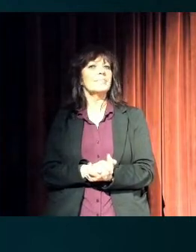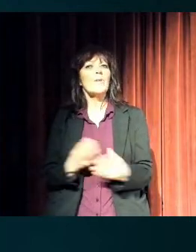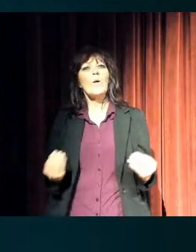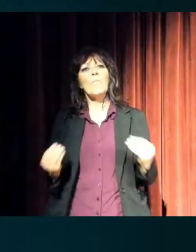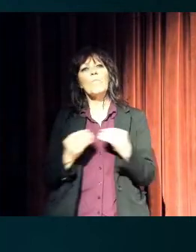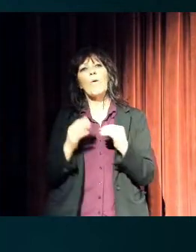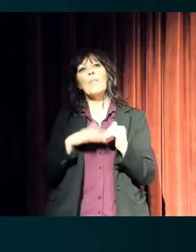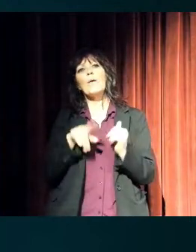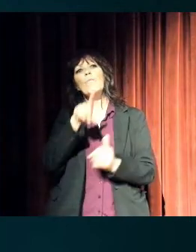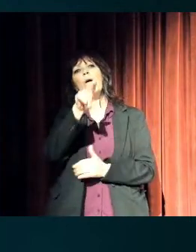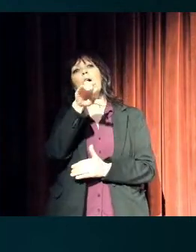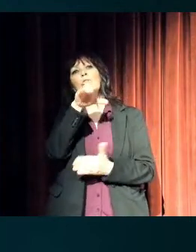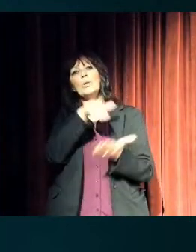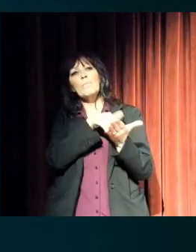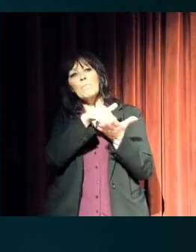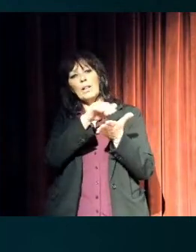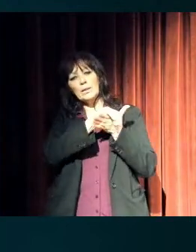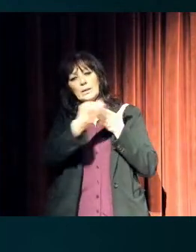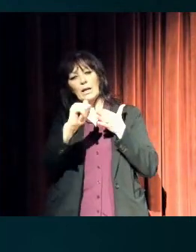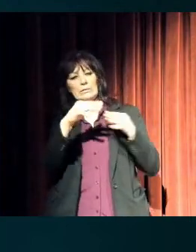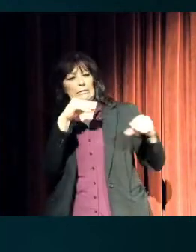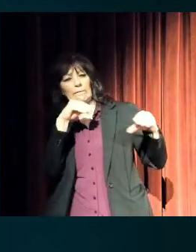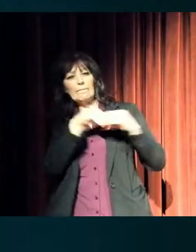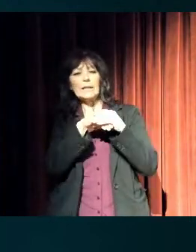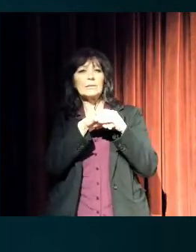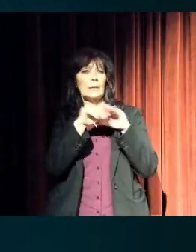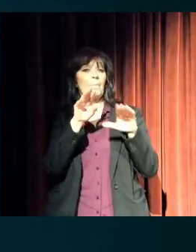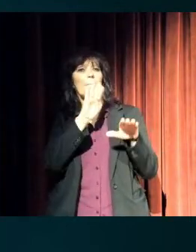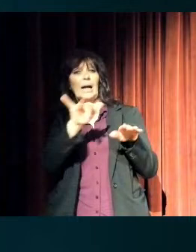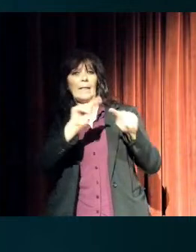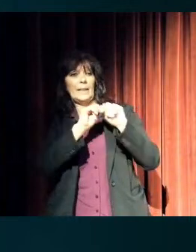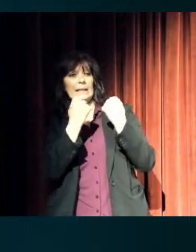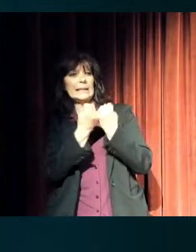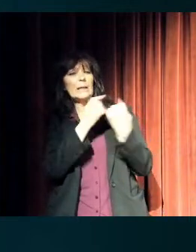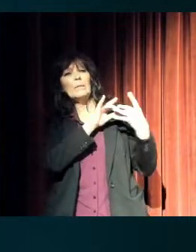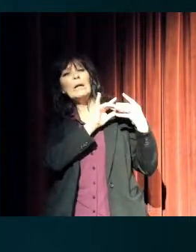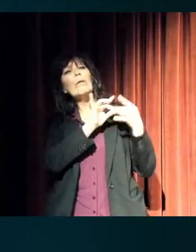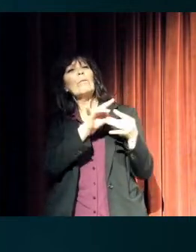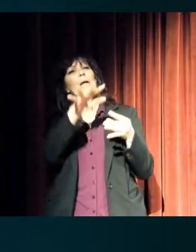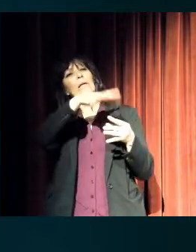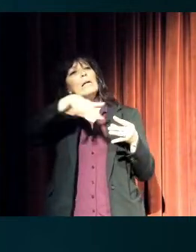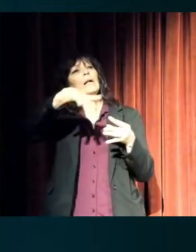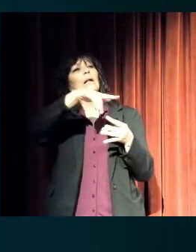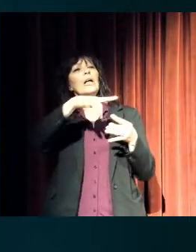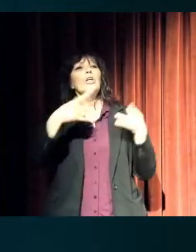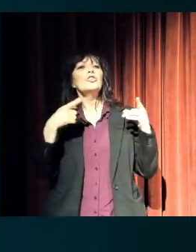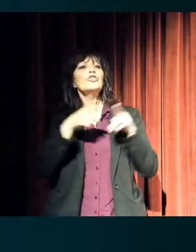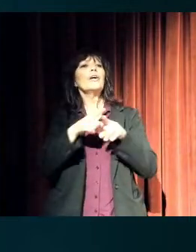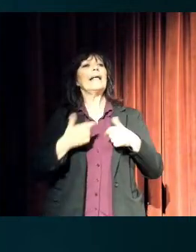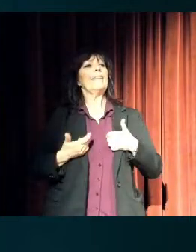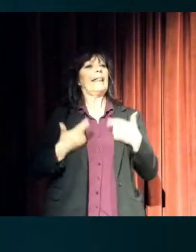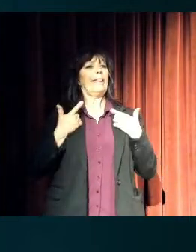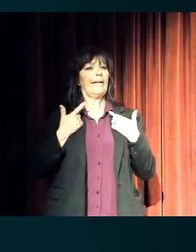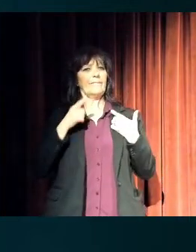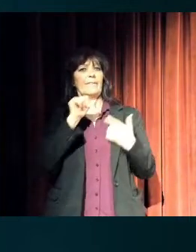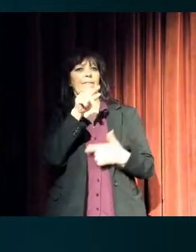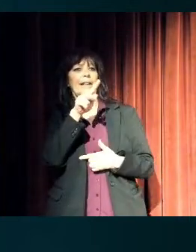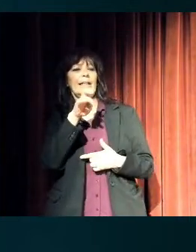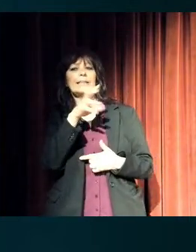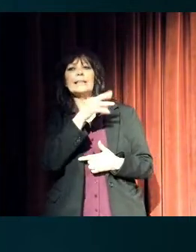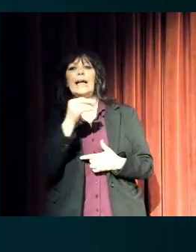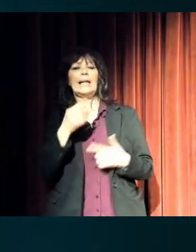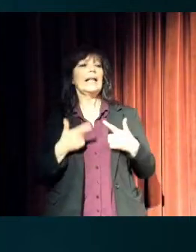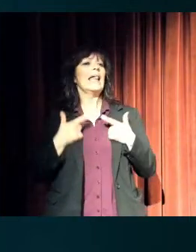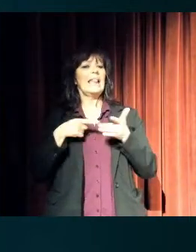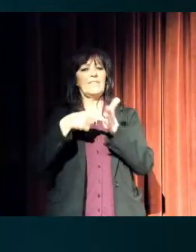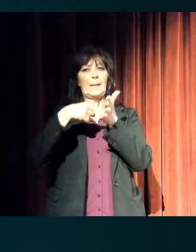More than $100 million will be reinvested by the team and its related entities in our community during the life of the lease, and living